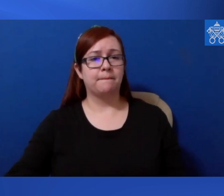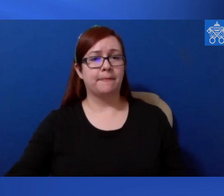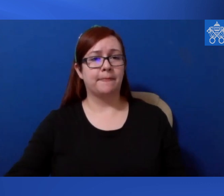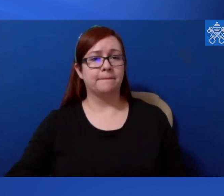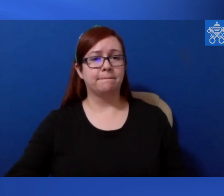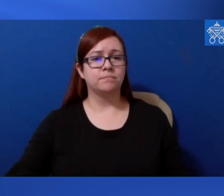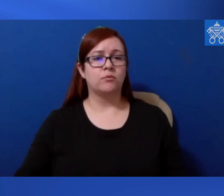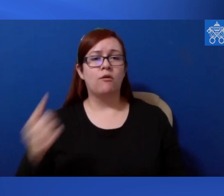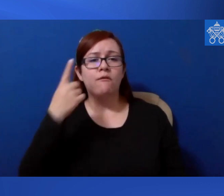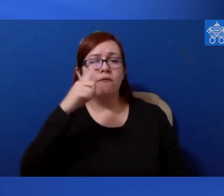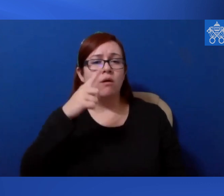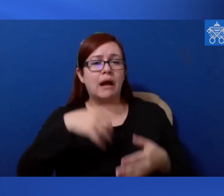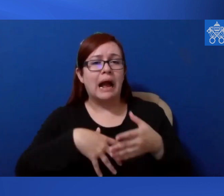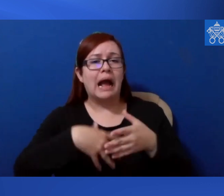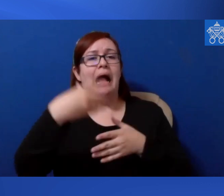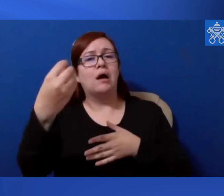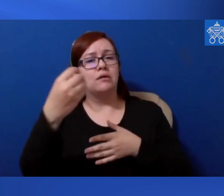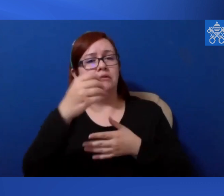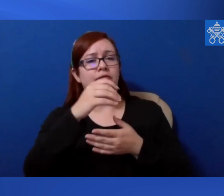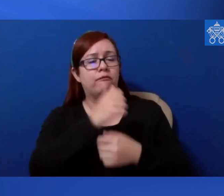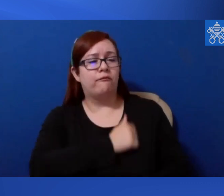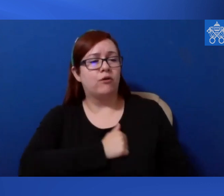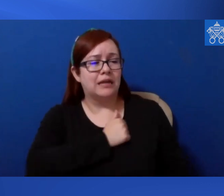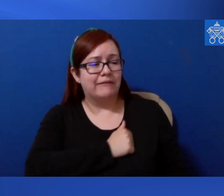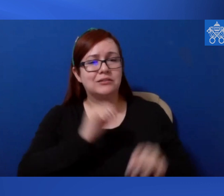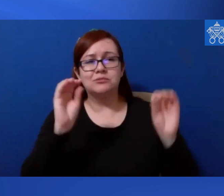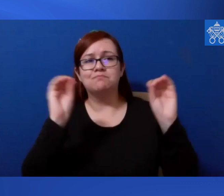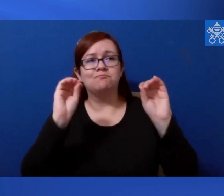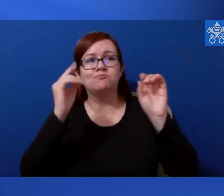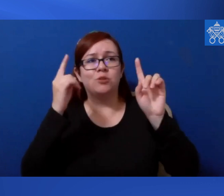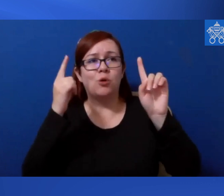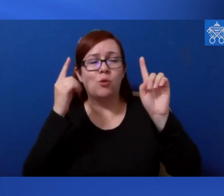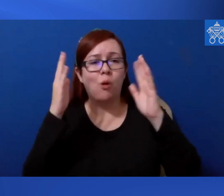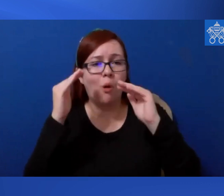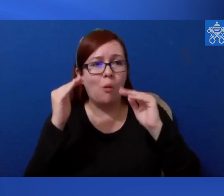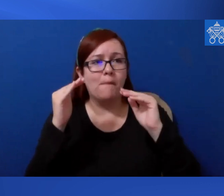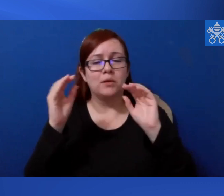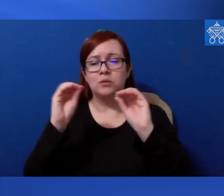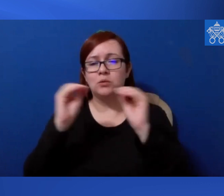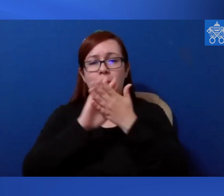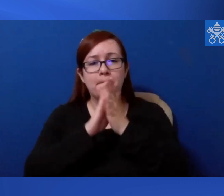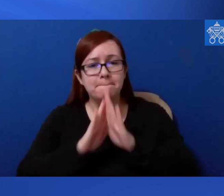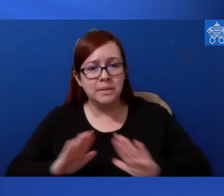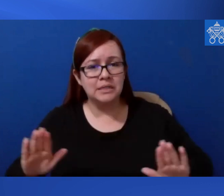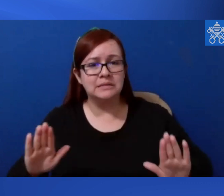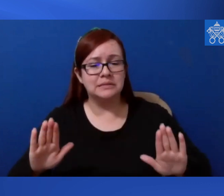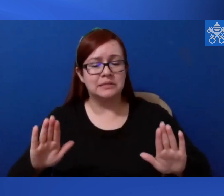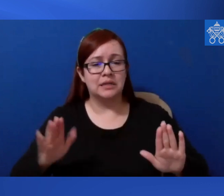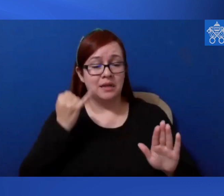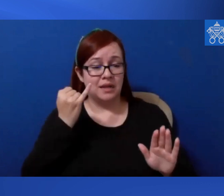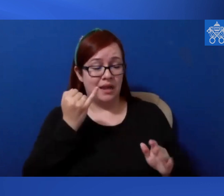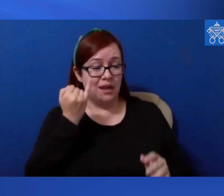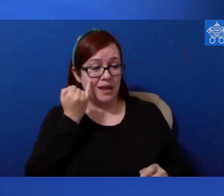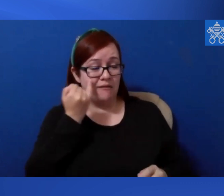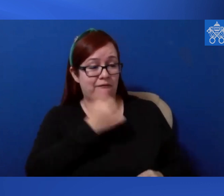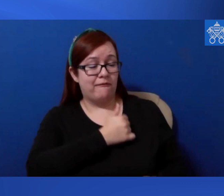For outside of forgiveness, there is no hope. Outside of forgiveness, there is no peace. Forgiveness is the